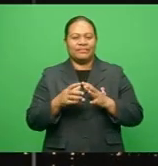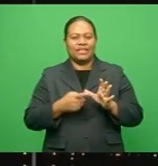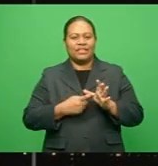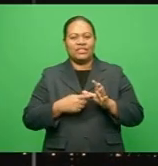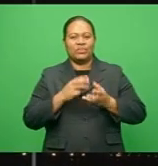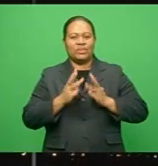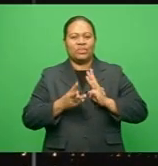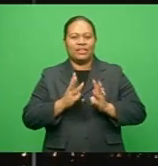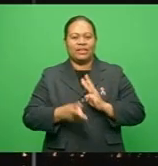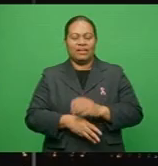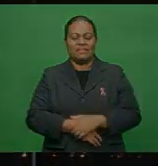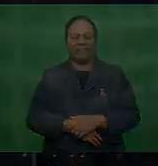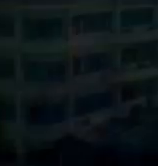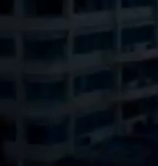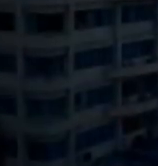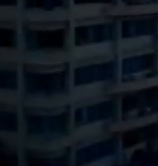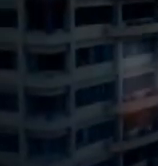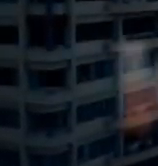with the latest in weather.